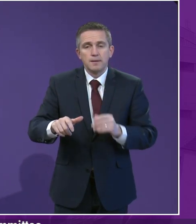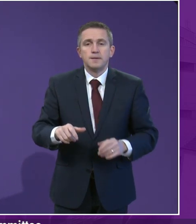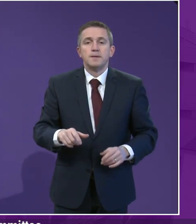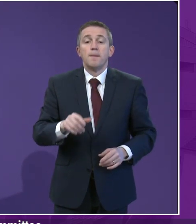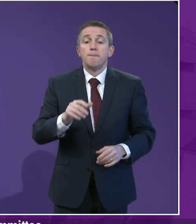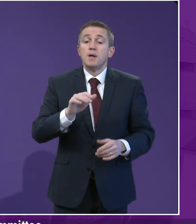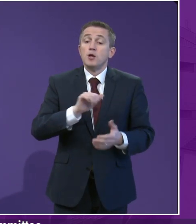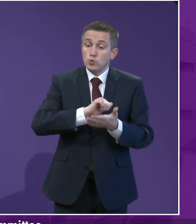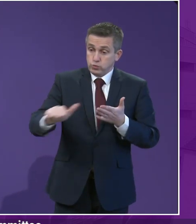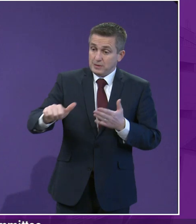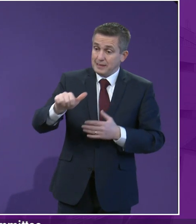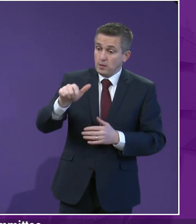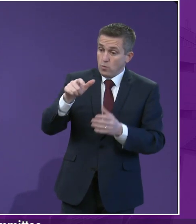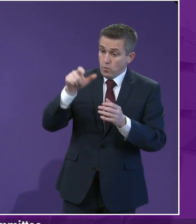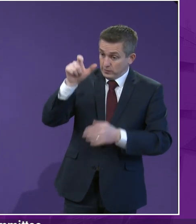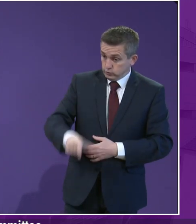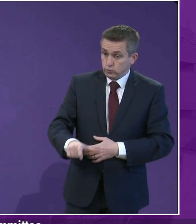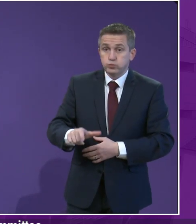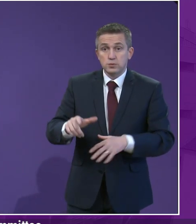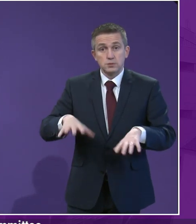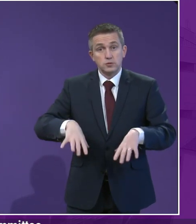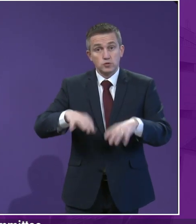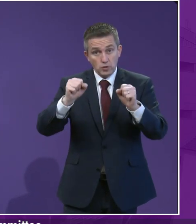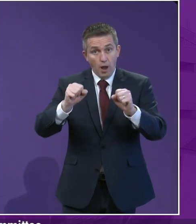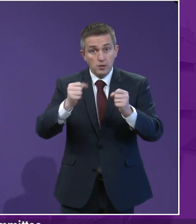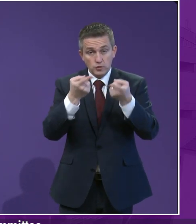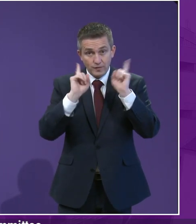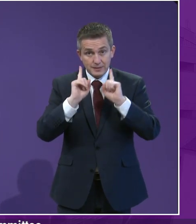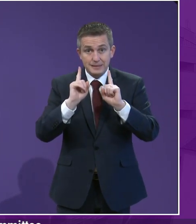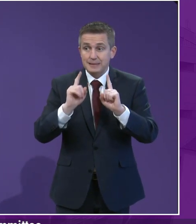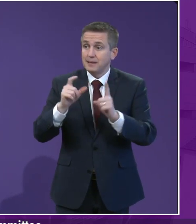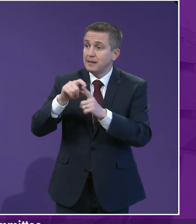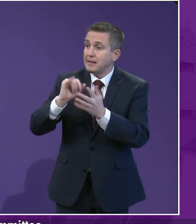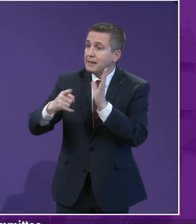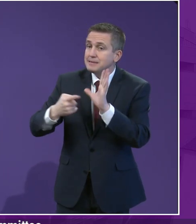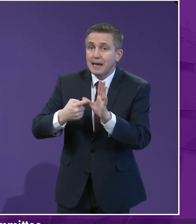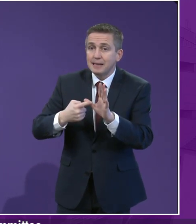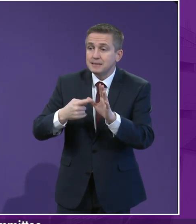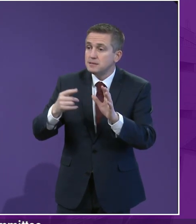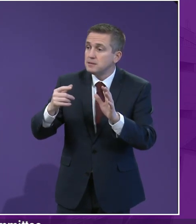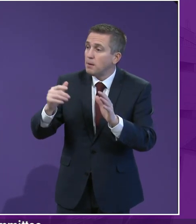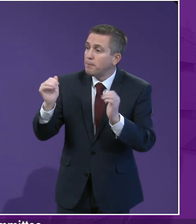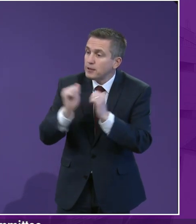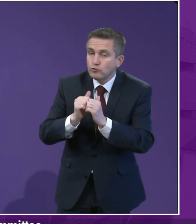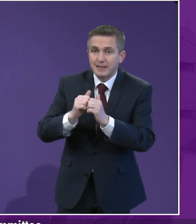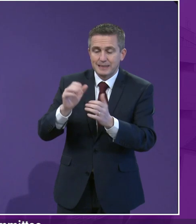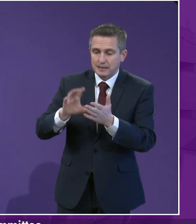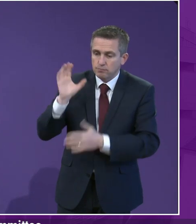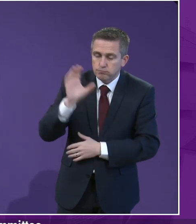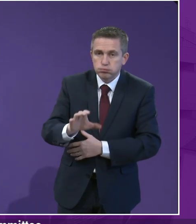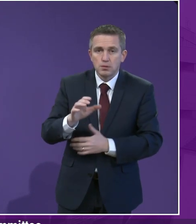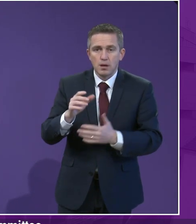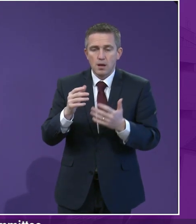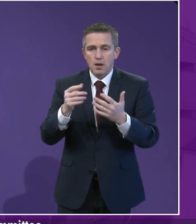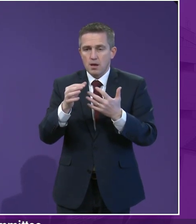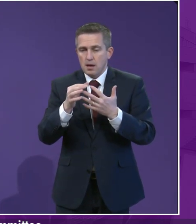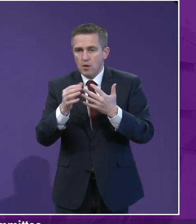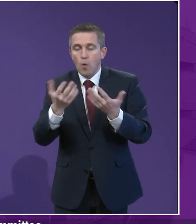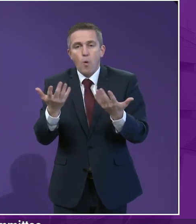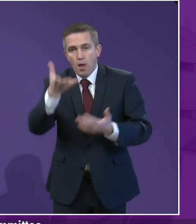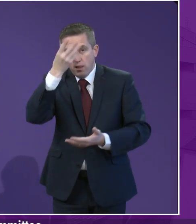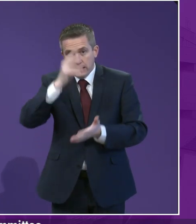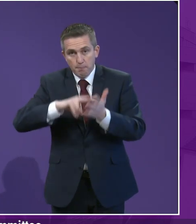part of that has been education, about educating students. We now have a mental health week. We had a masculinity mental health event last night. So this is